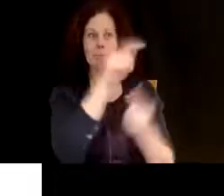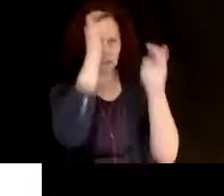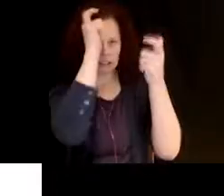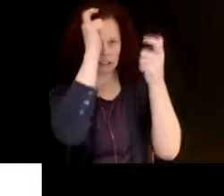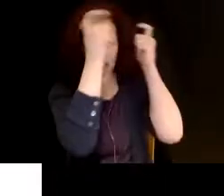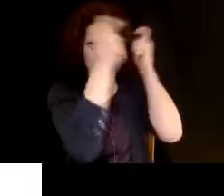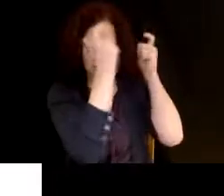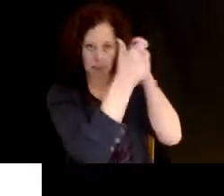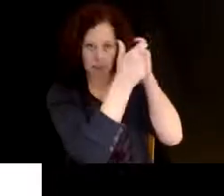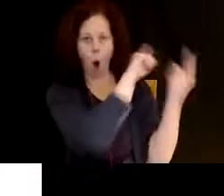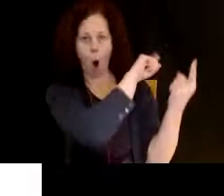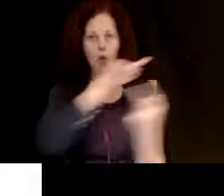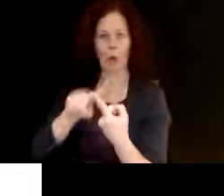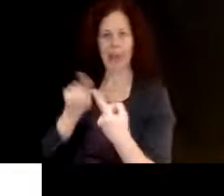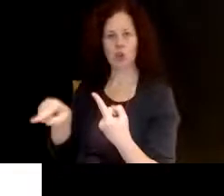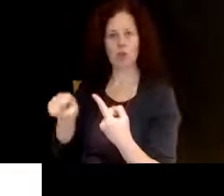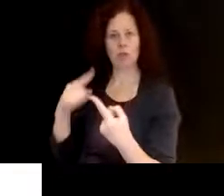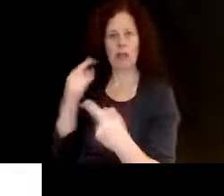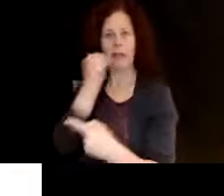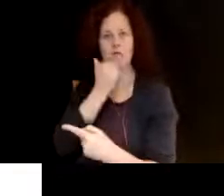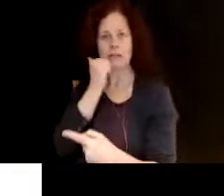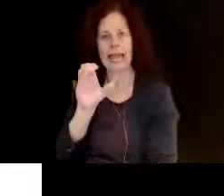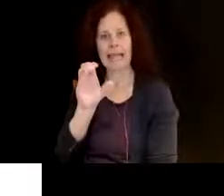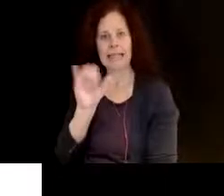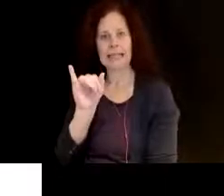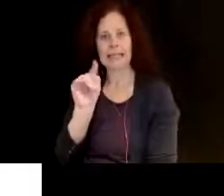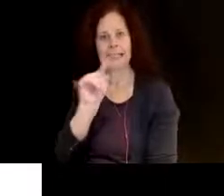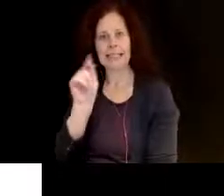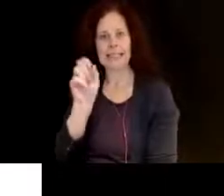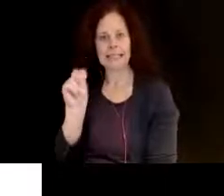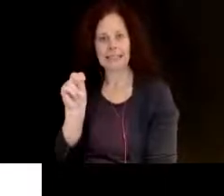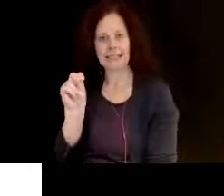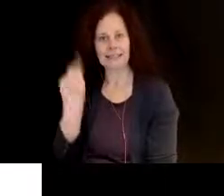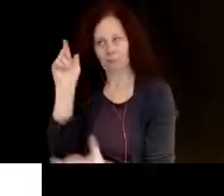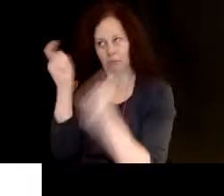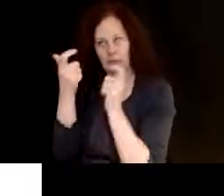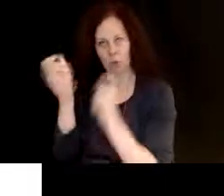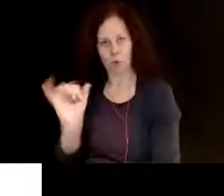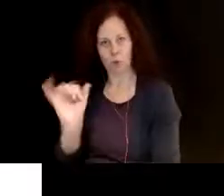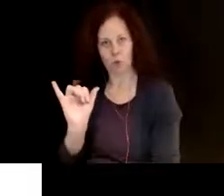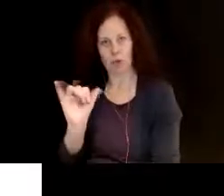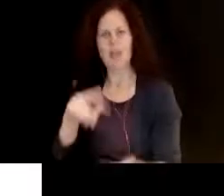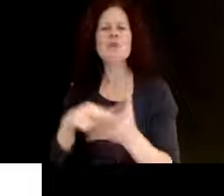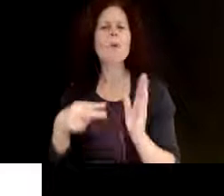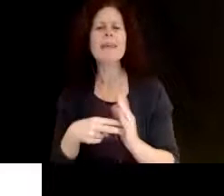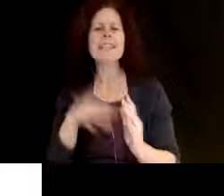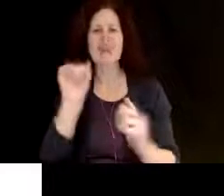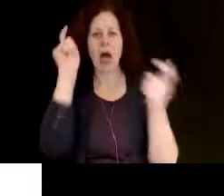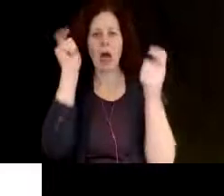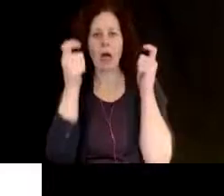as well. And that is something that doesn't just happen once. It's something that requires ongoing